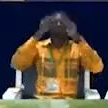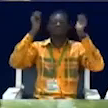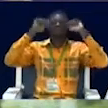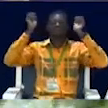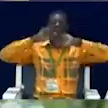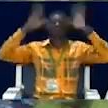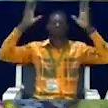hallelujah!